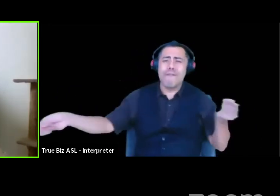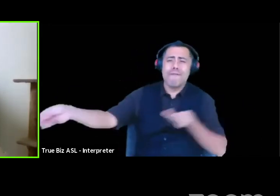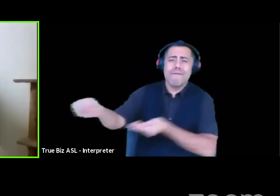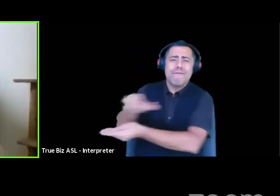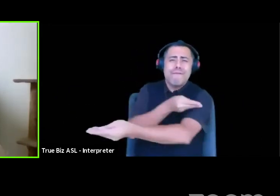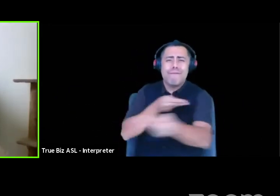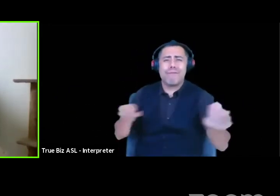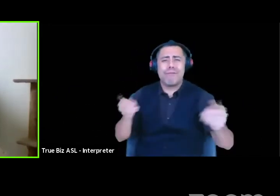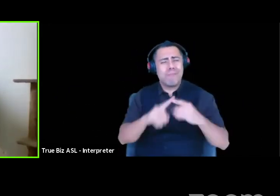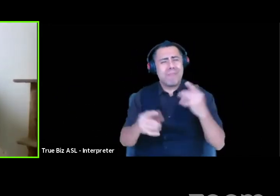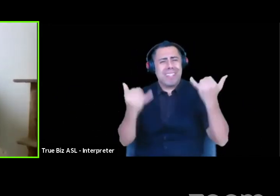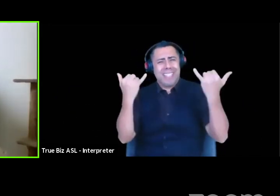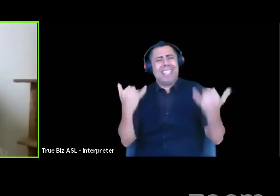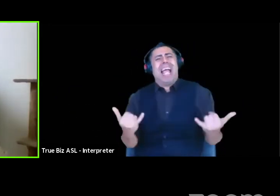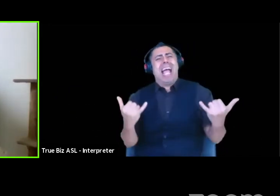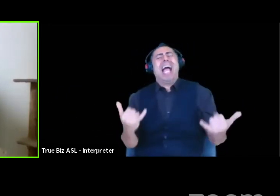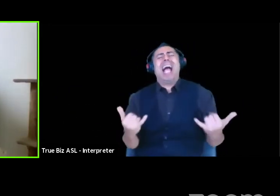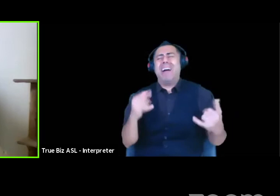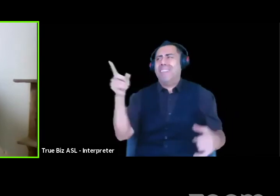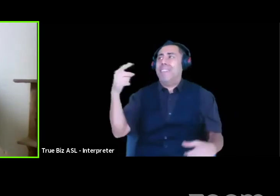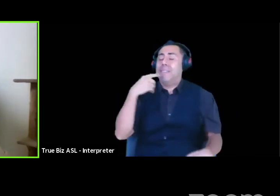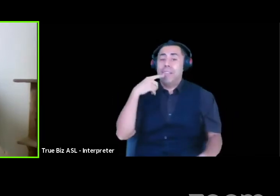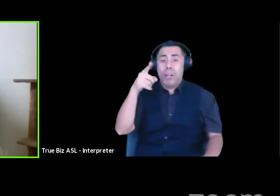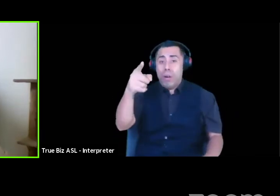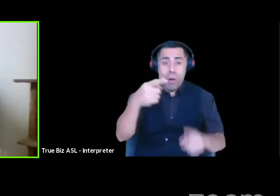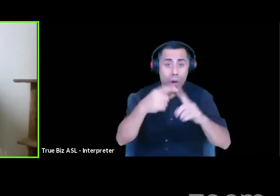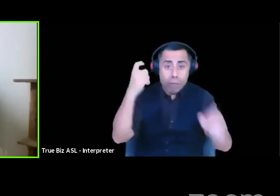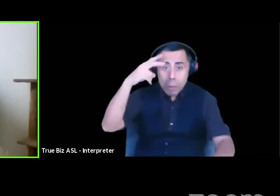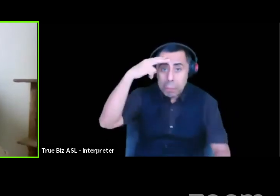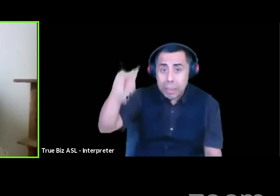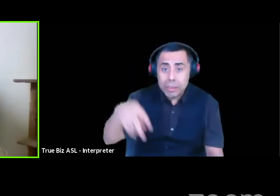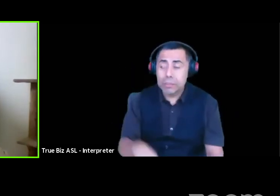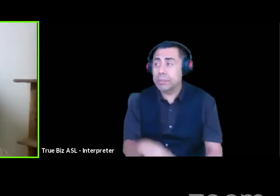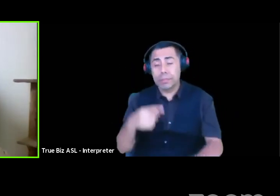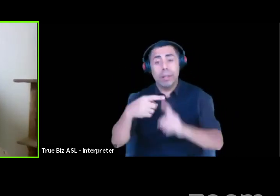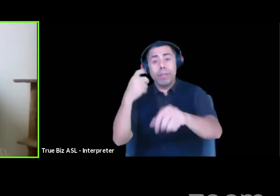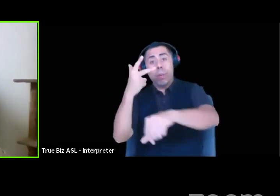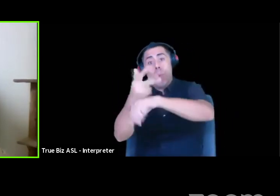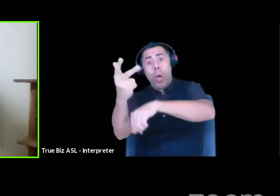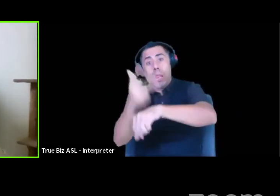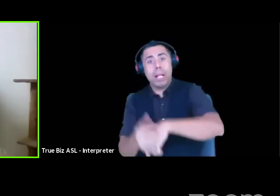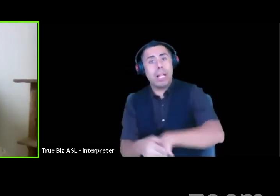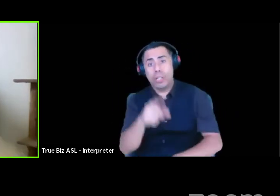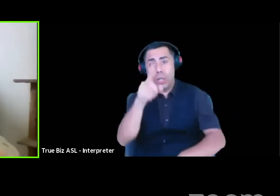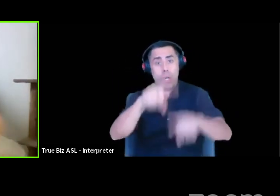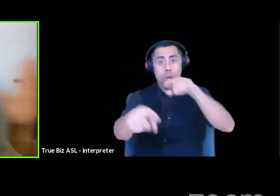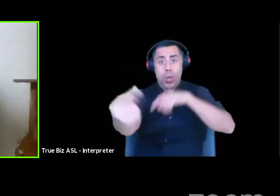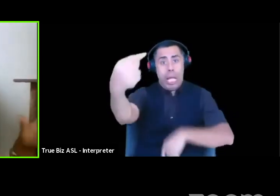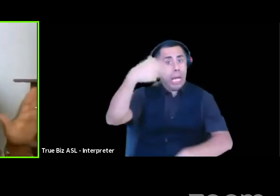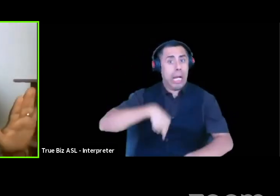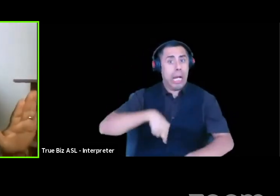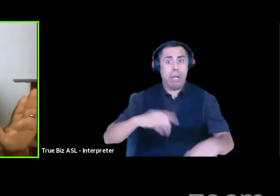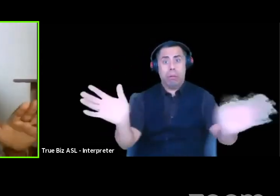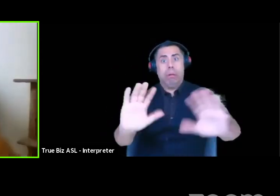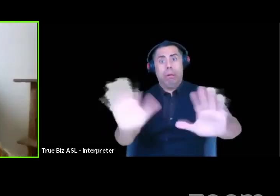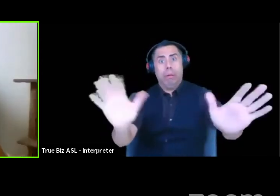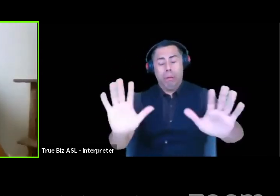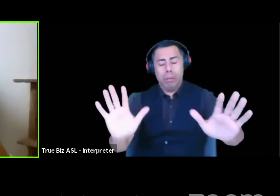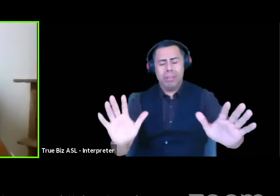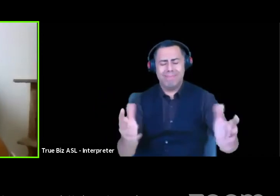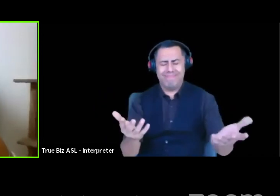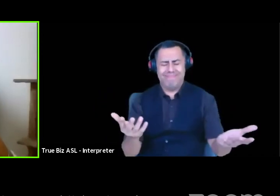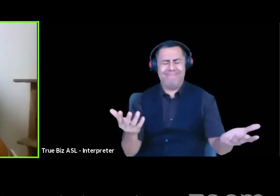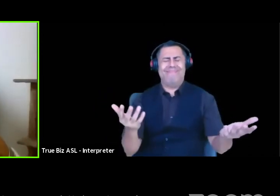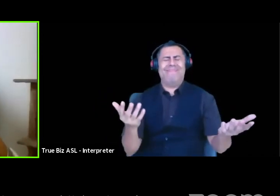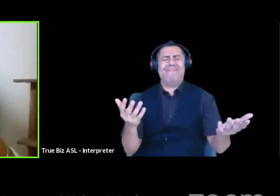or Guatemala or somewhere, not the United States, you're not allowed to be here. That completely is not in